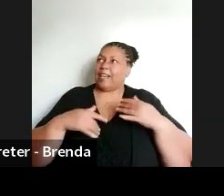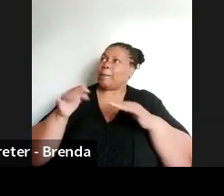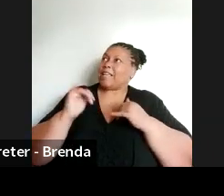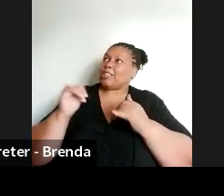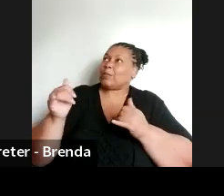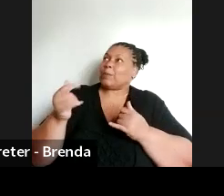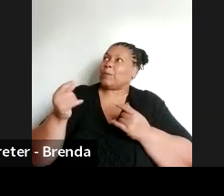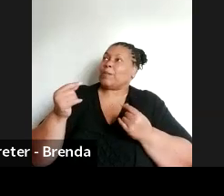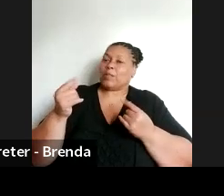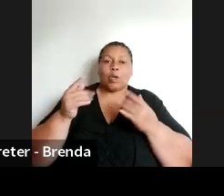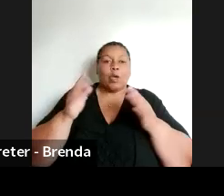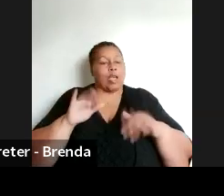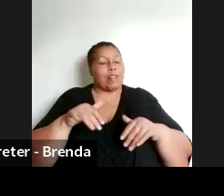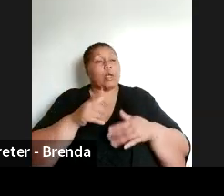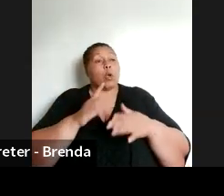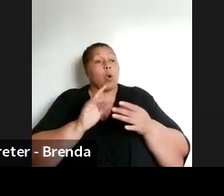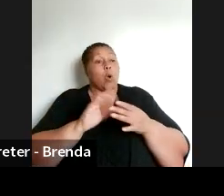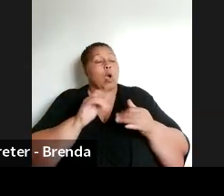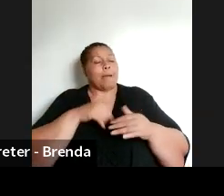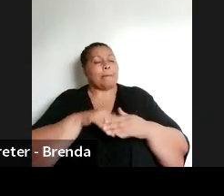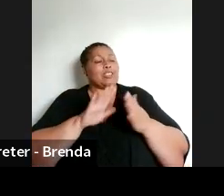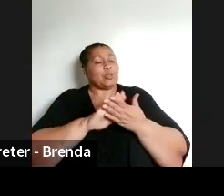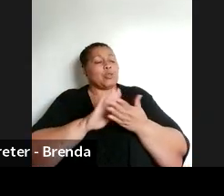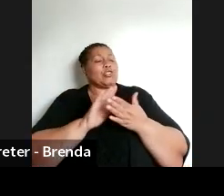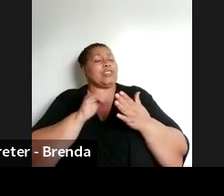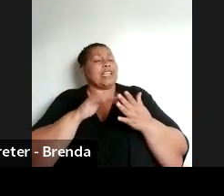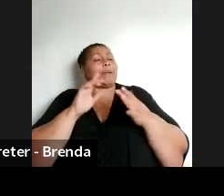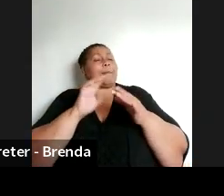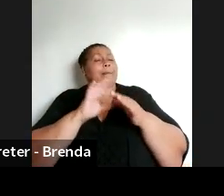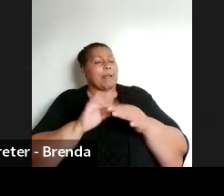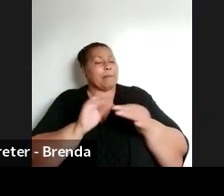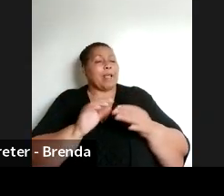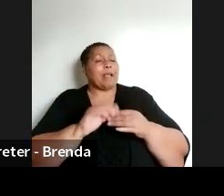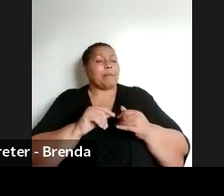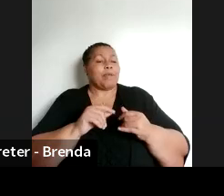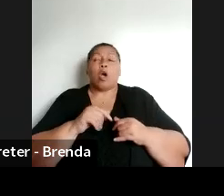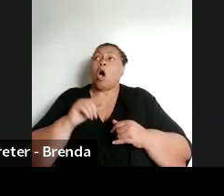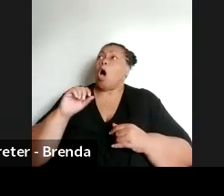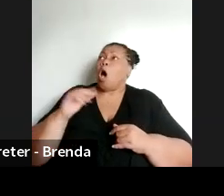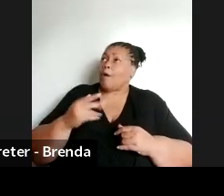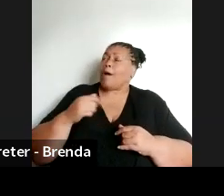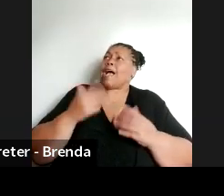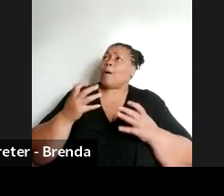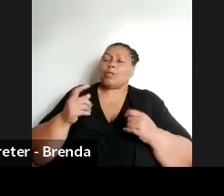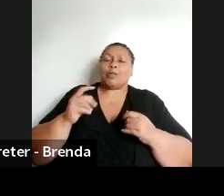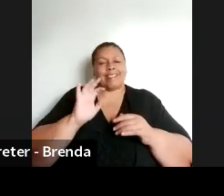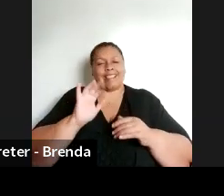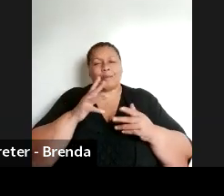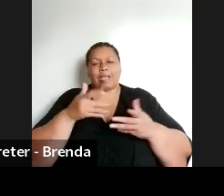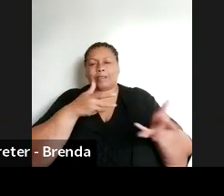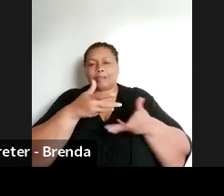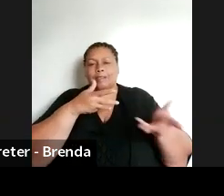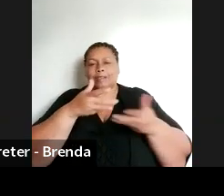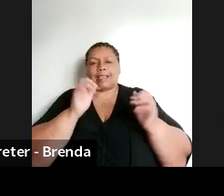oh, I'm in school studying this. And they're like, oh, I want to. And then I get to hear what they kind of are interested in and maybe turn that into